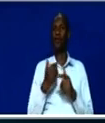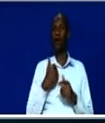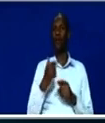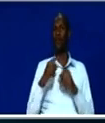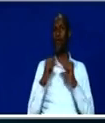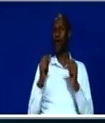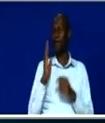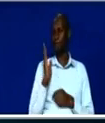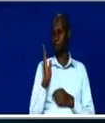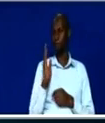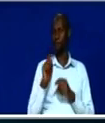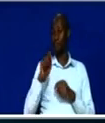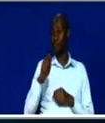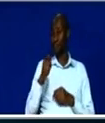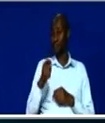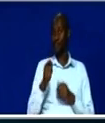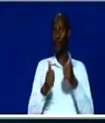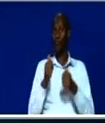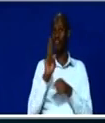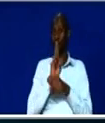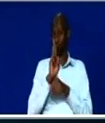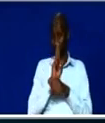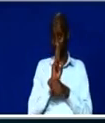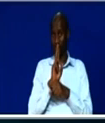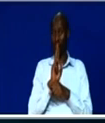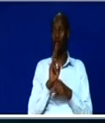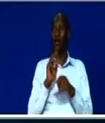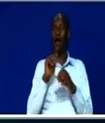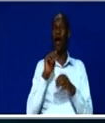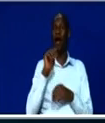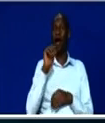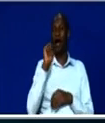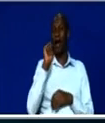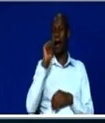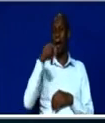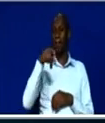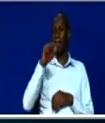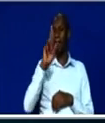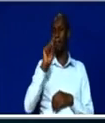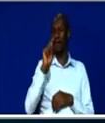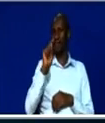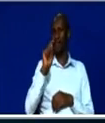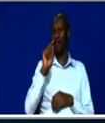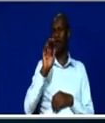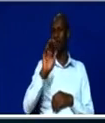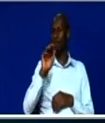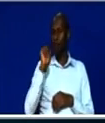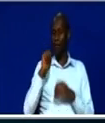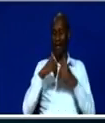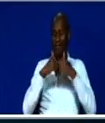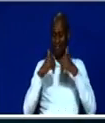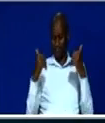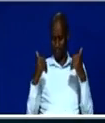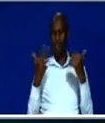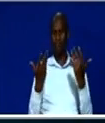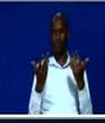term that is very key, which has been used, apart from, which means except or excluding the type that